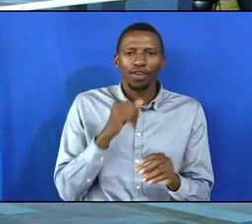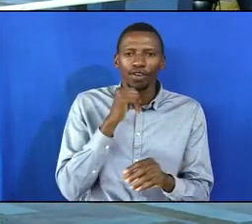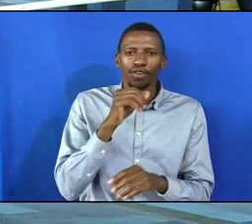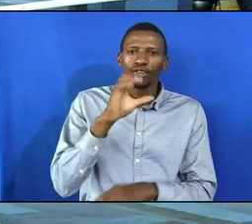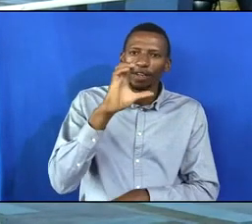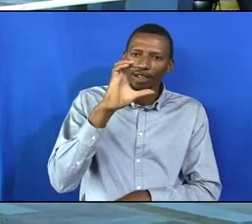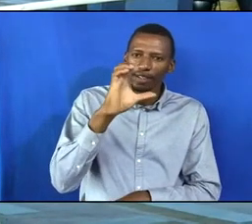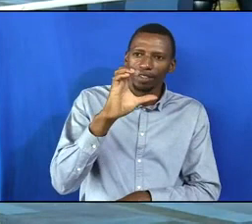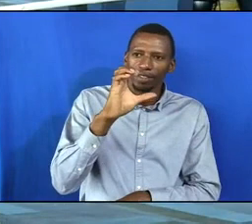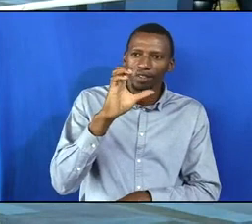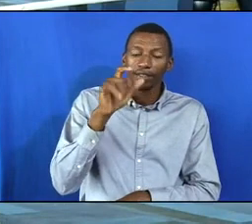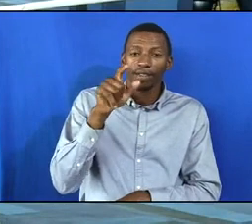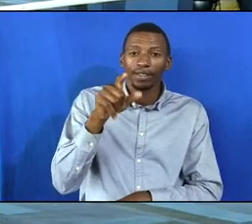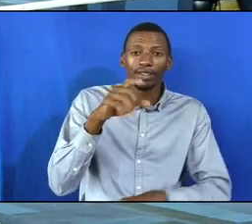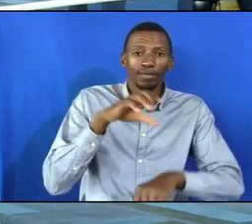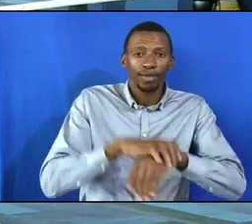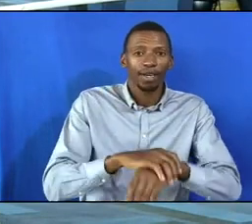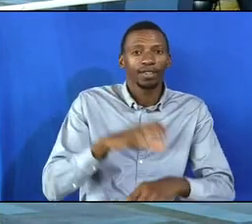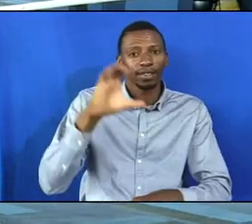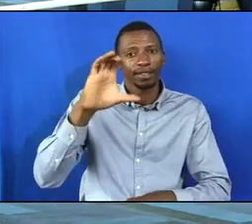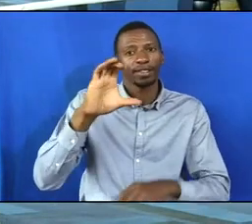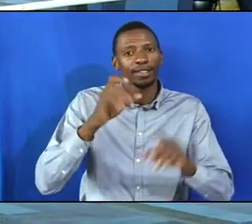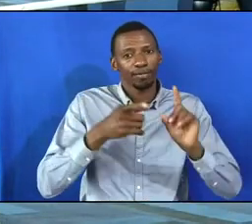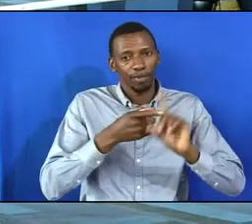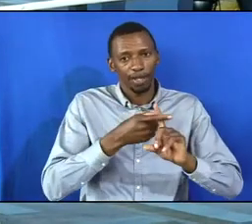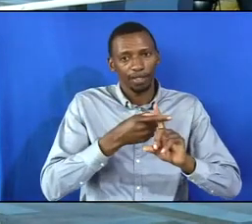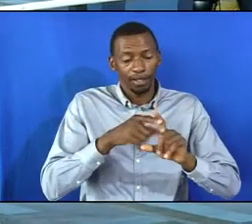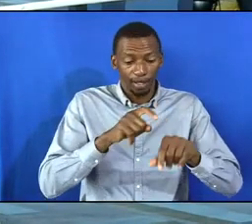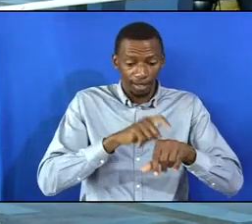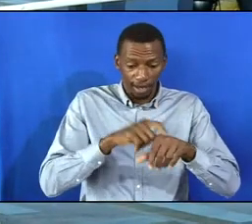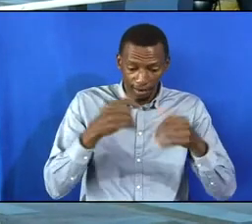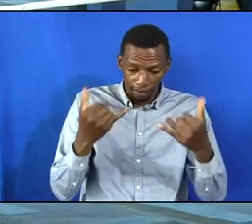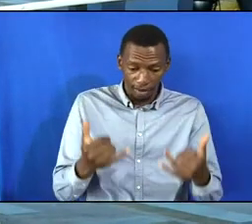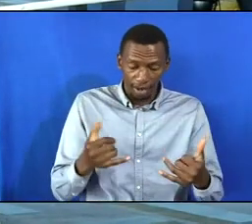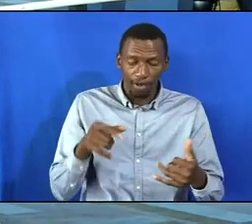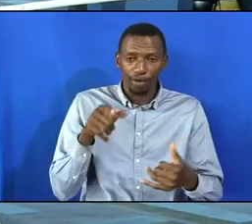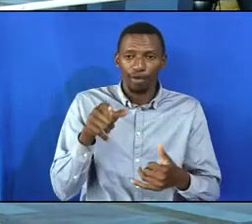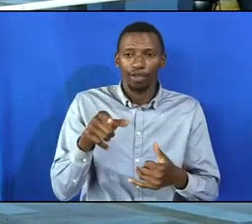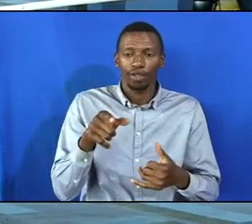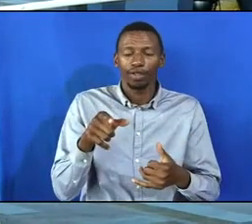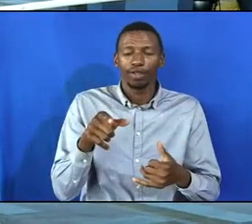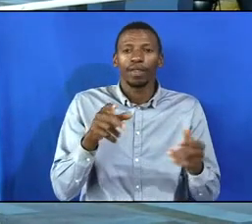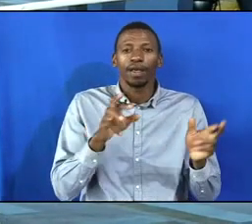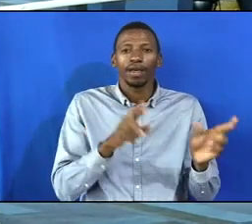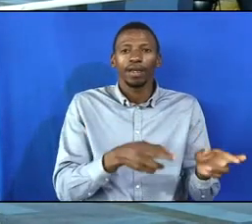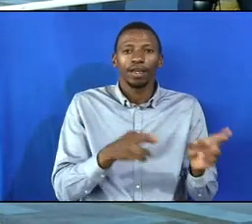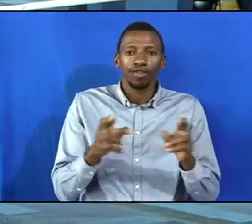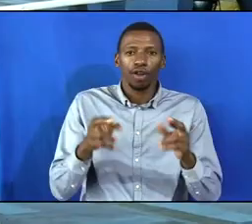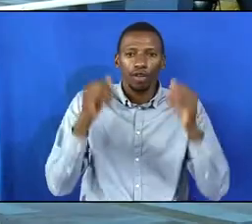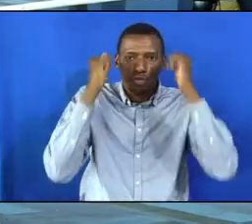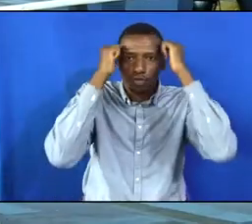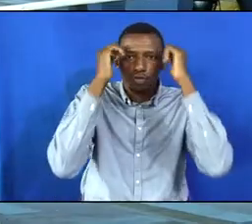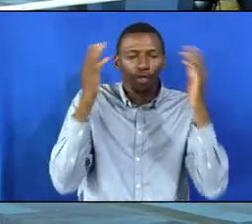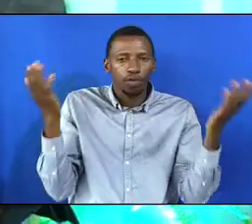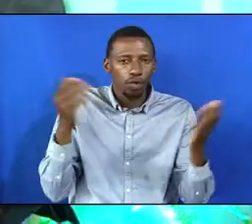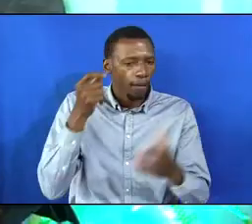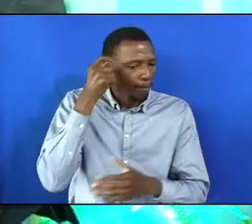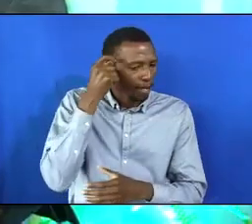It wasn't a C. He landed a C plus, and as we talk, he's a regular student in Maseno